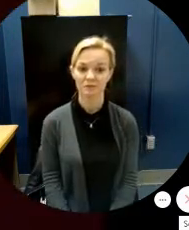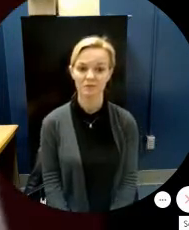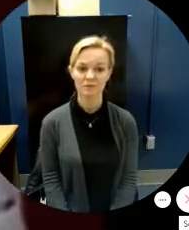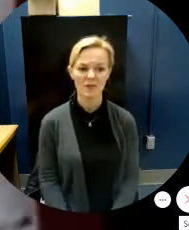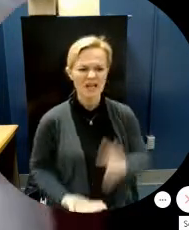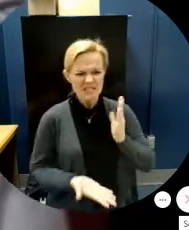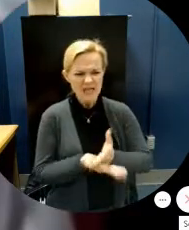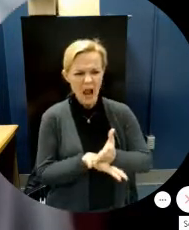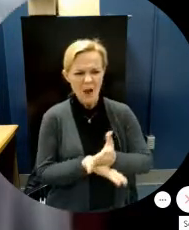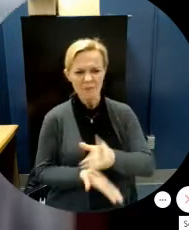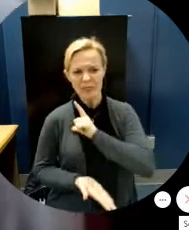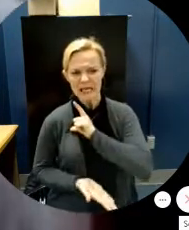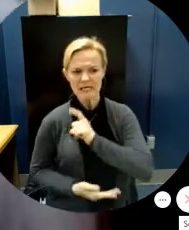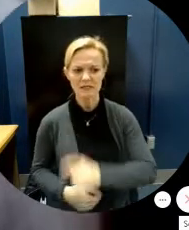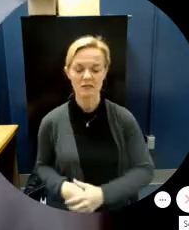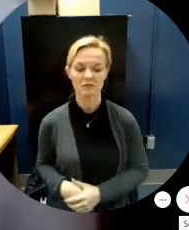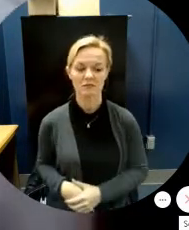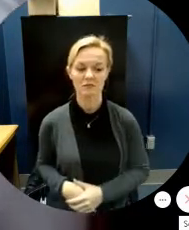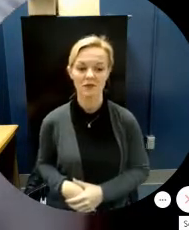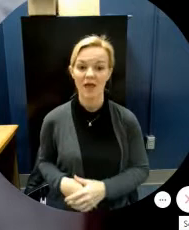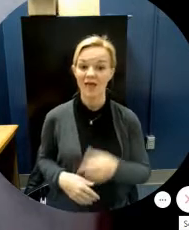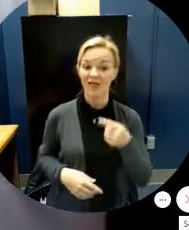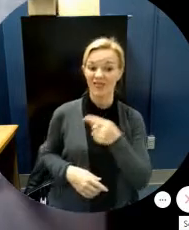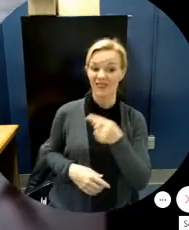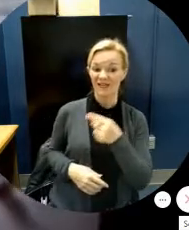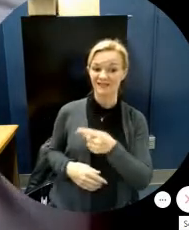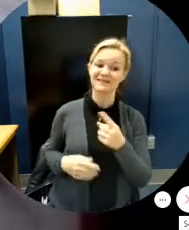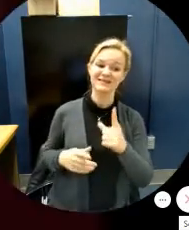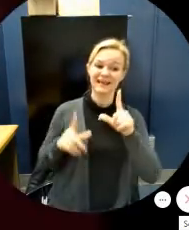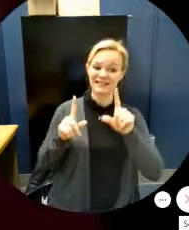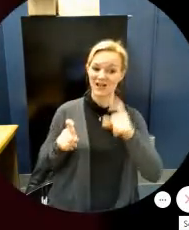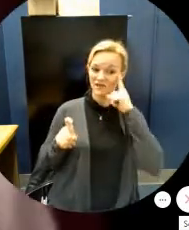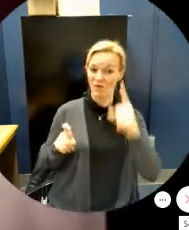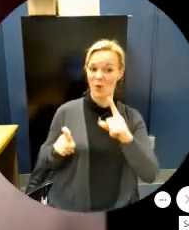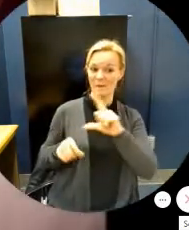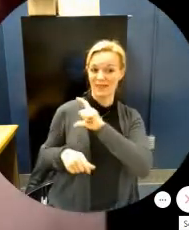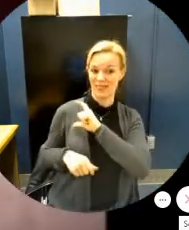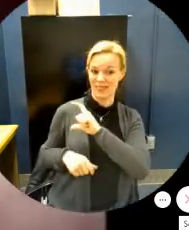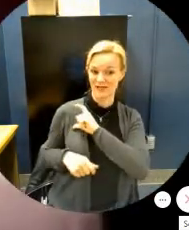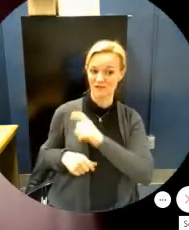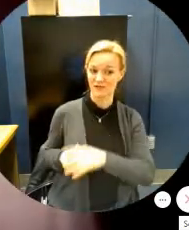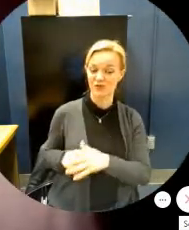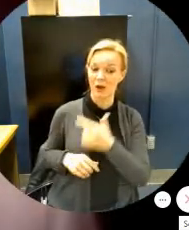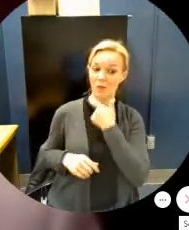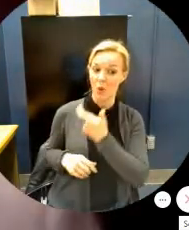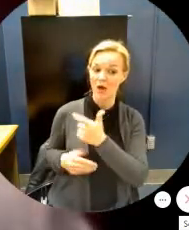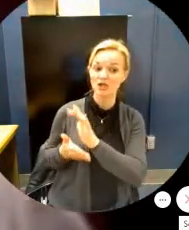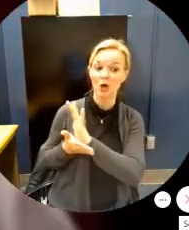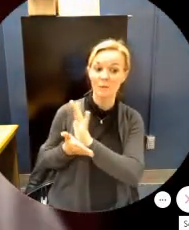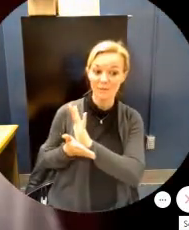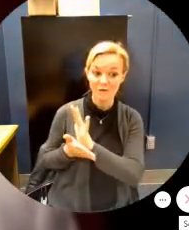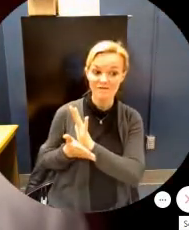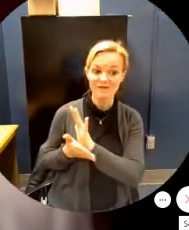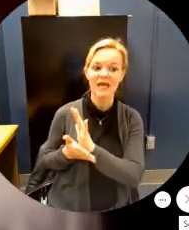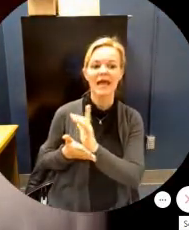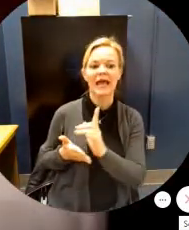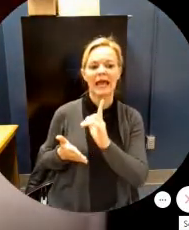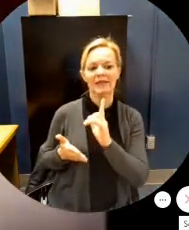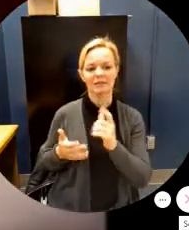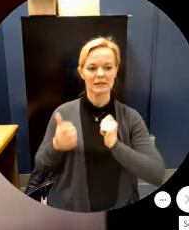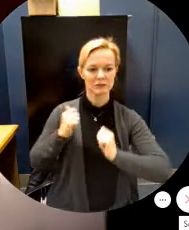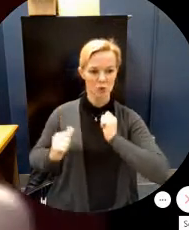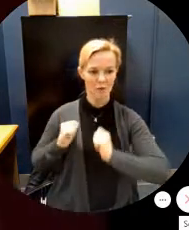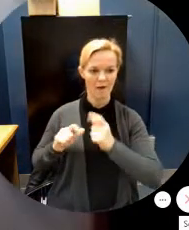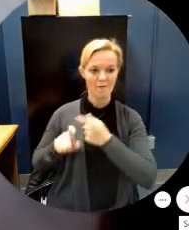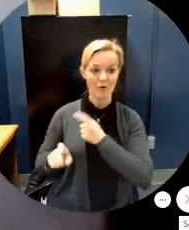Stop, police! I'm taking a test for police officers. The film I'm watching shows a recreation of an actual police drug